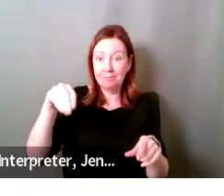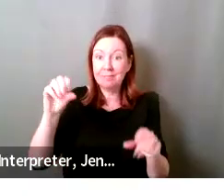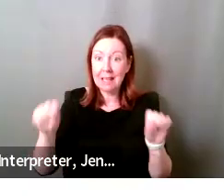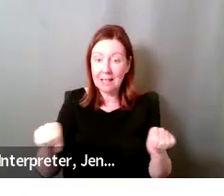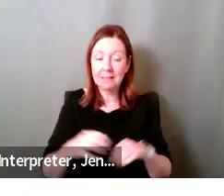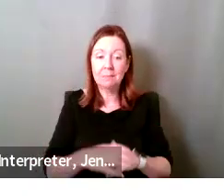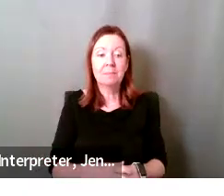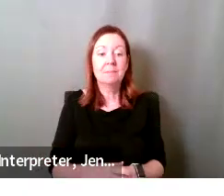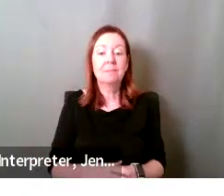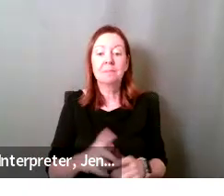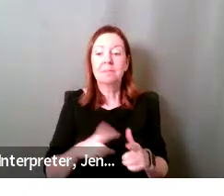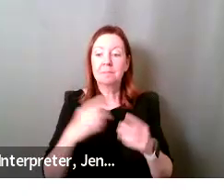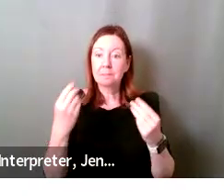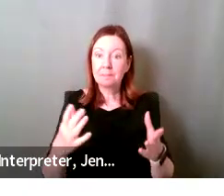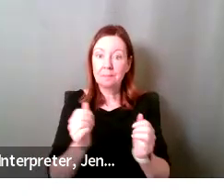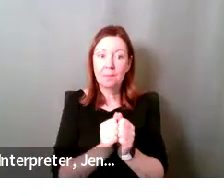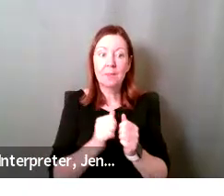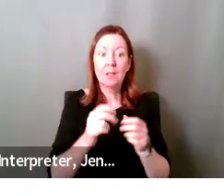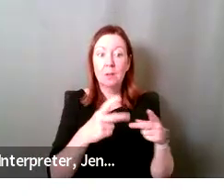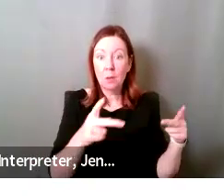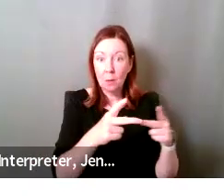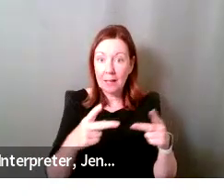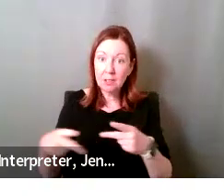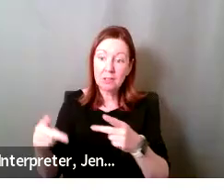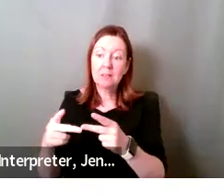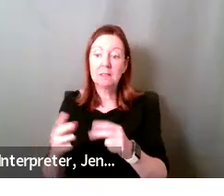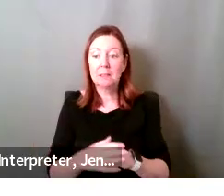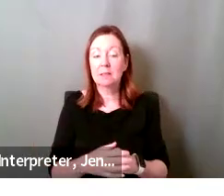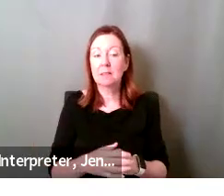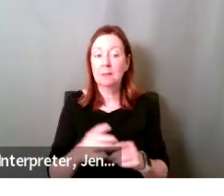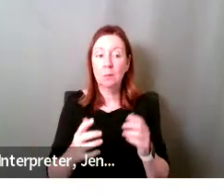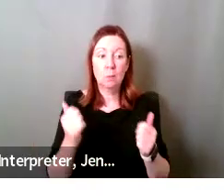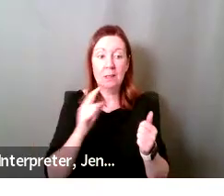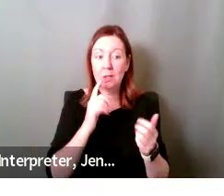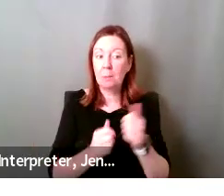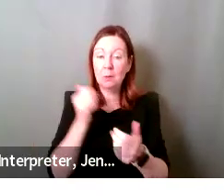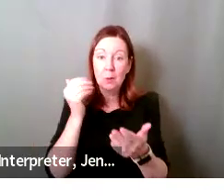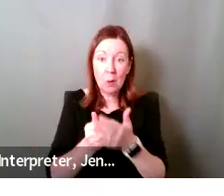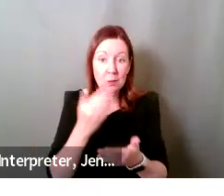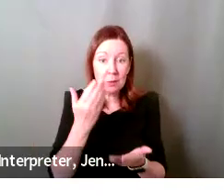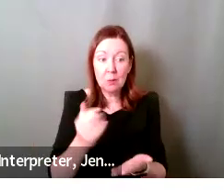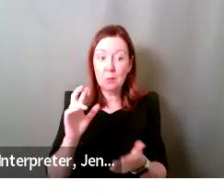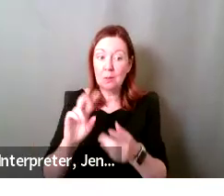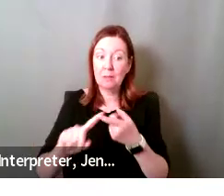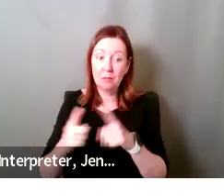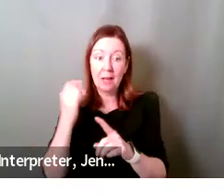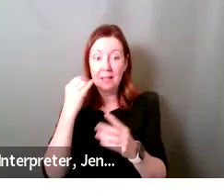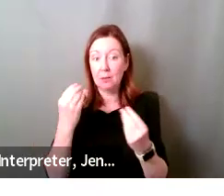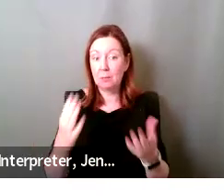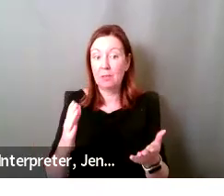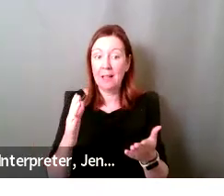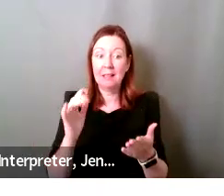above. And it will provide you with the locations, which ones are closest to you or closest to a friend if you are providing this resource to someone you